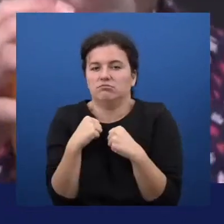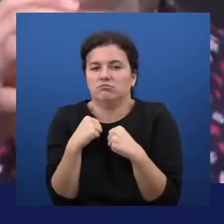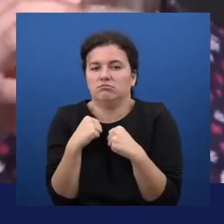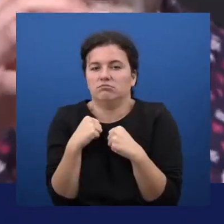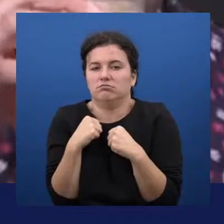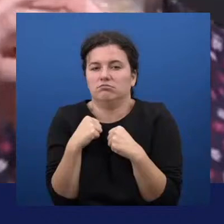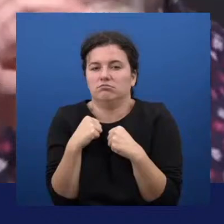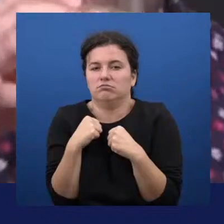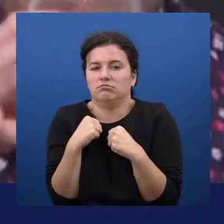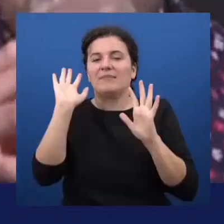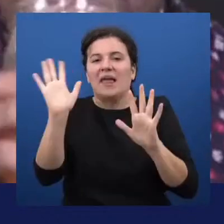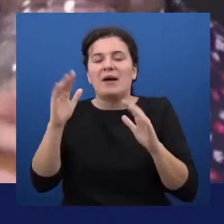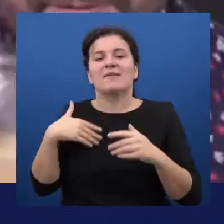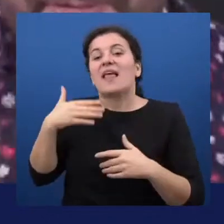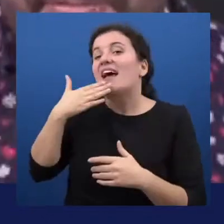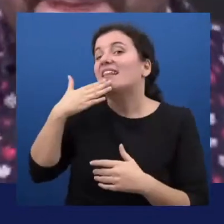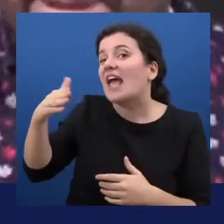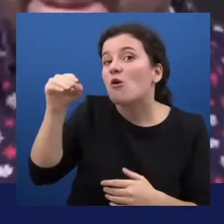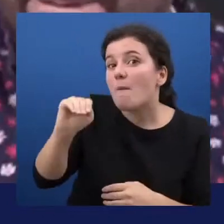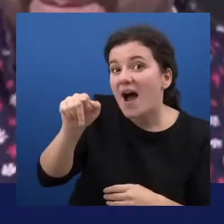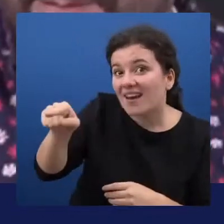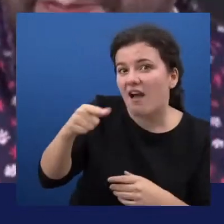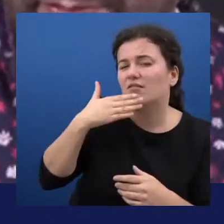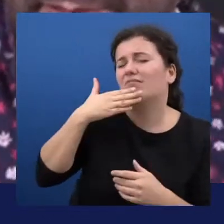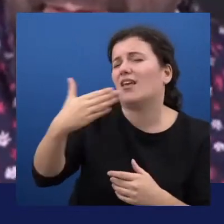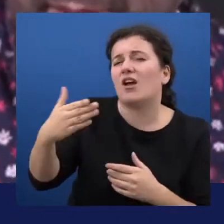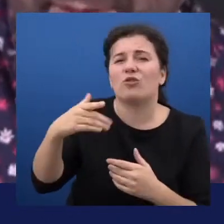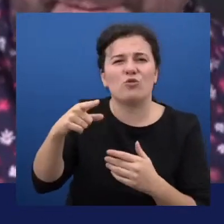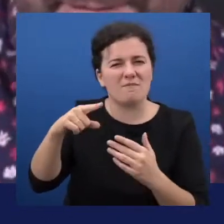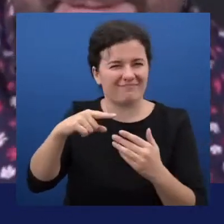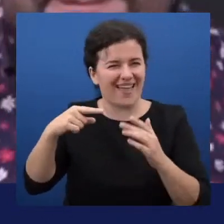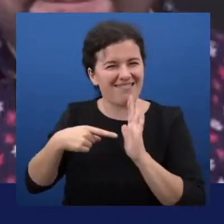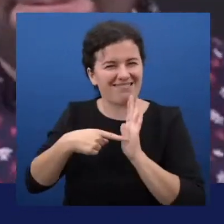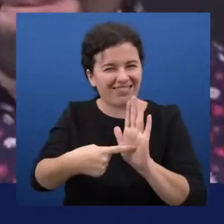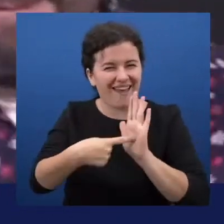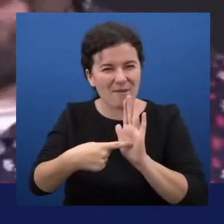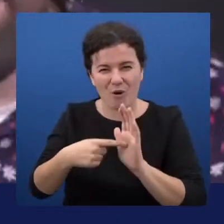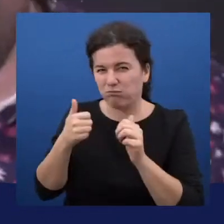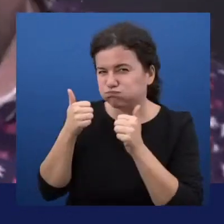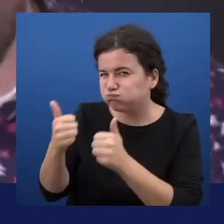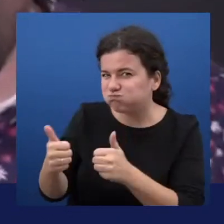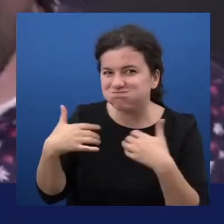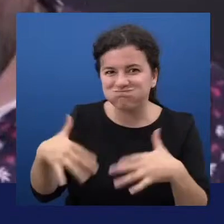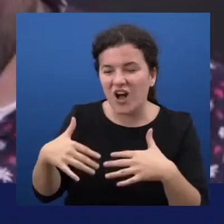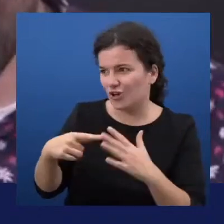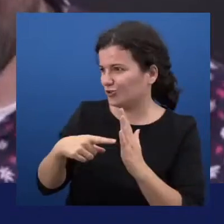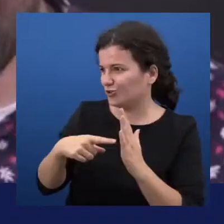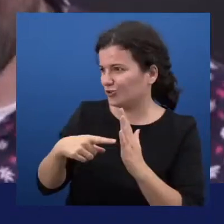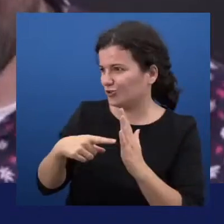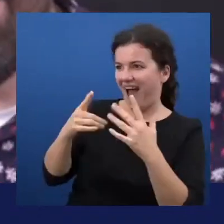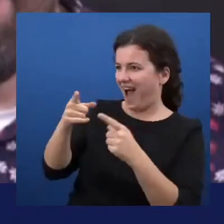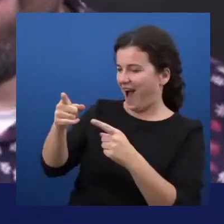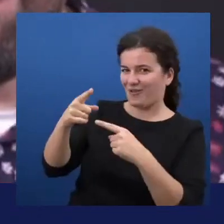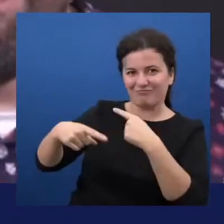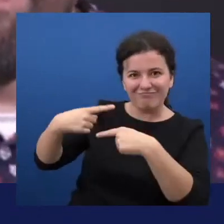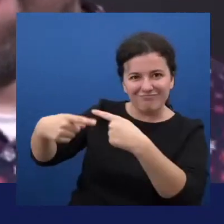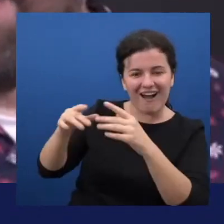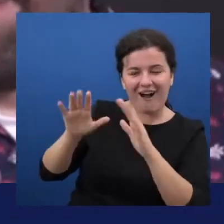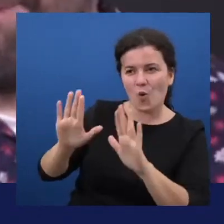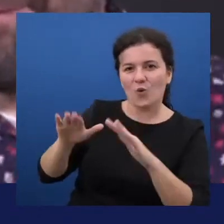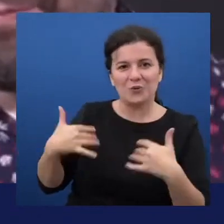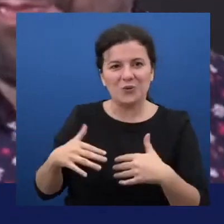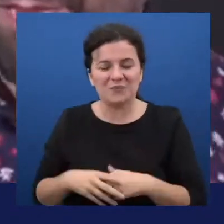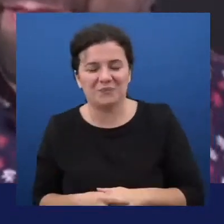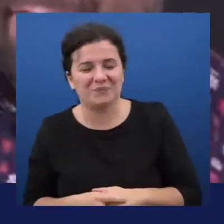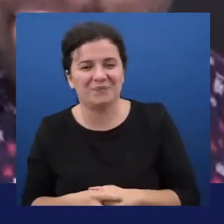little bit because we have our next guest coming up, Richard Campbell. He's going to join us, and he has a pretty interesting